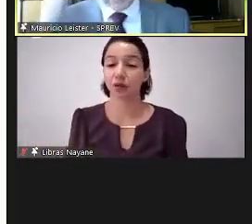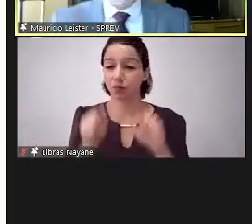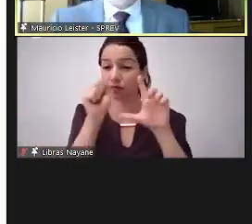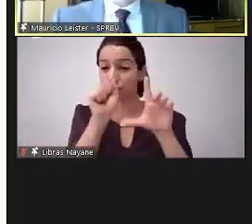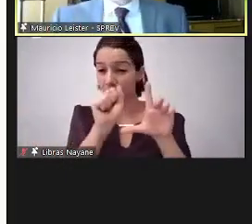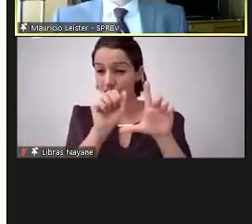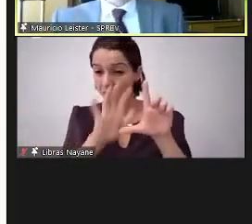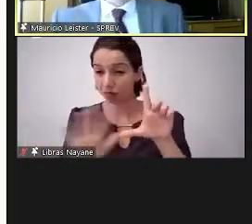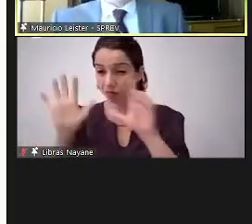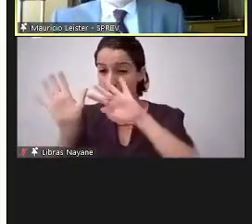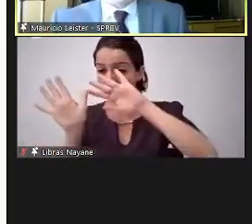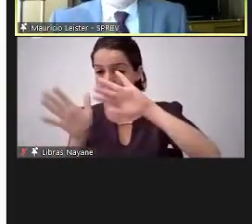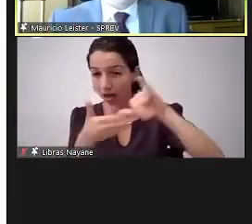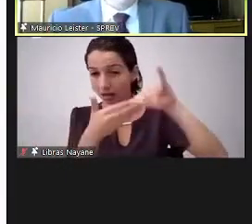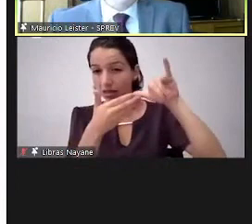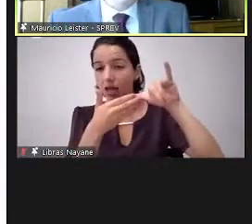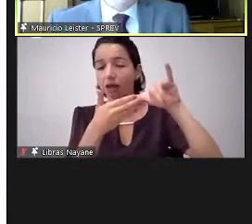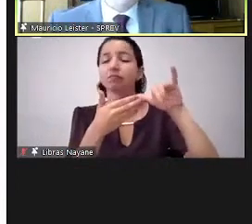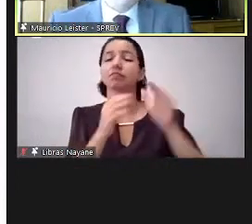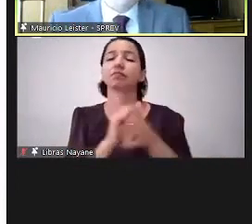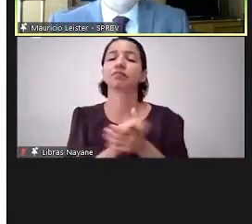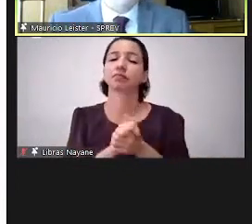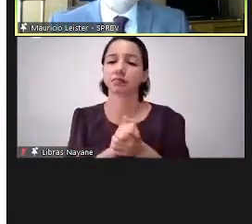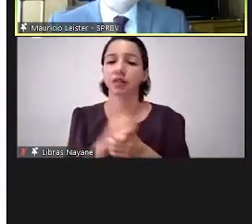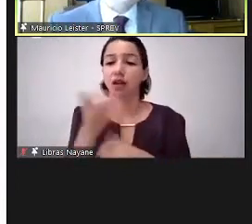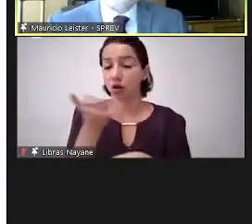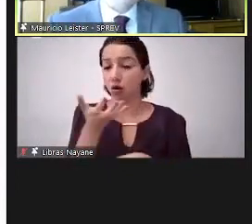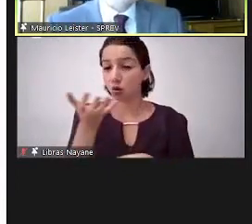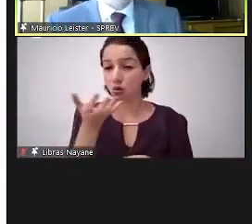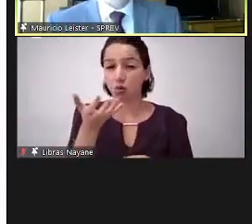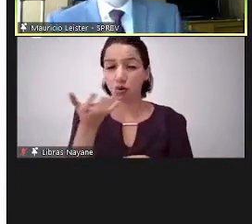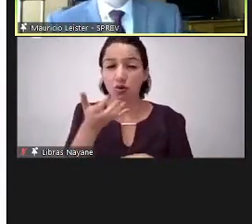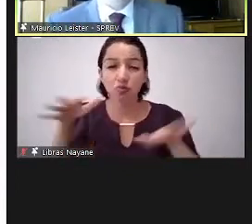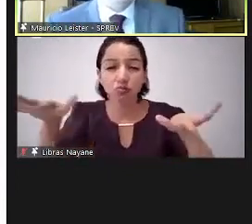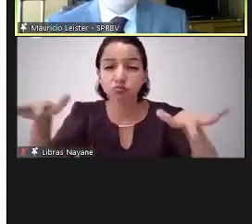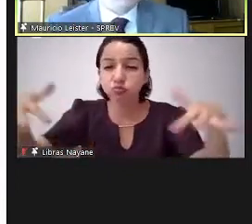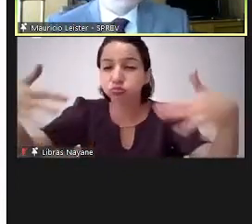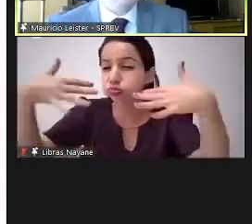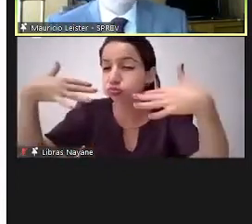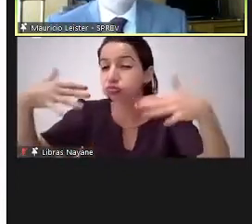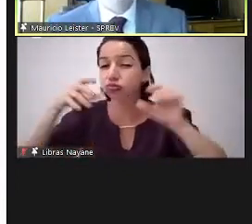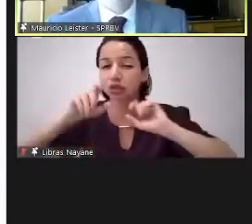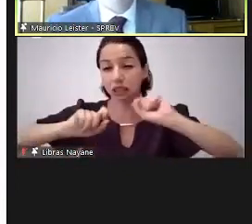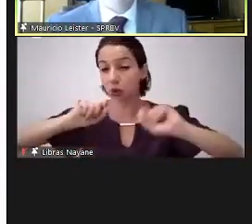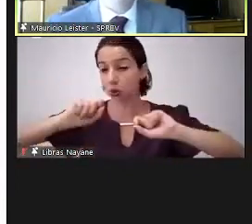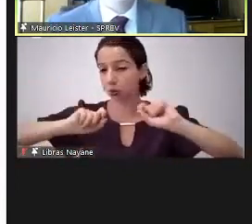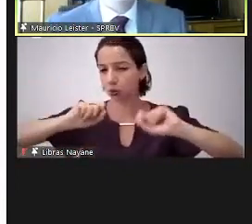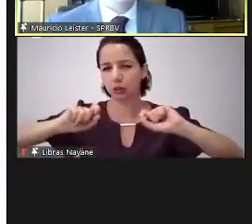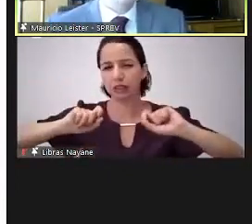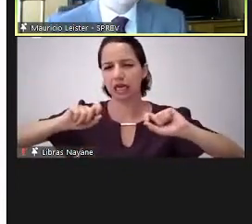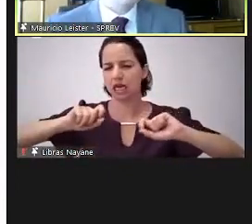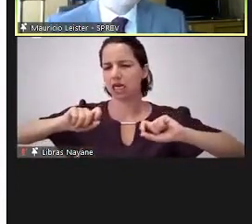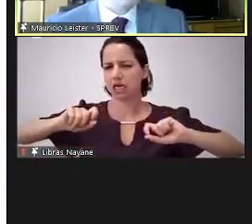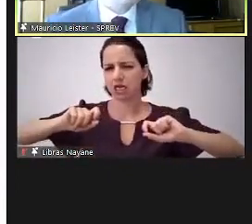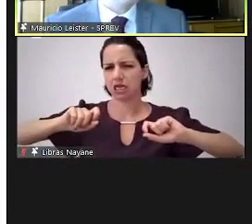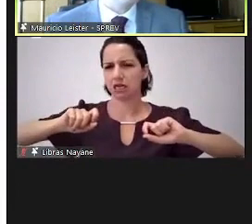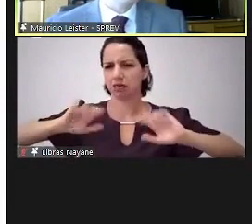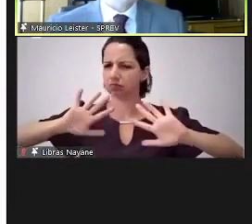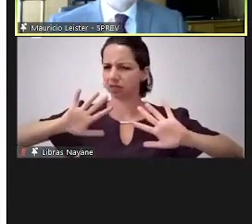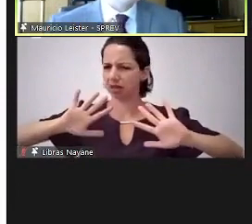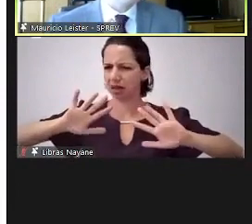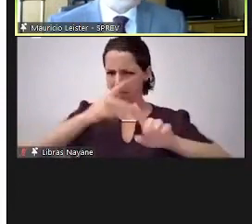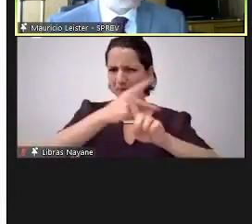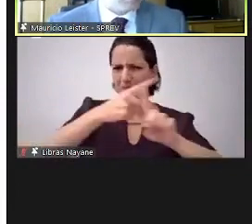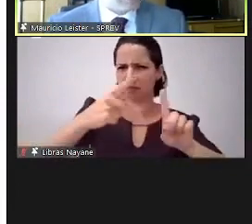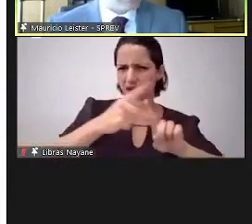Thank you so much. Okay, let's go to the first slide. What I wanted to call attention to